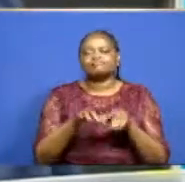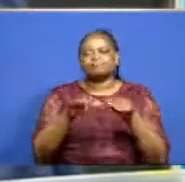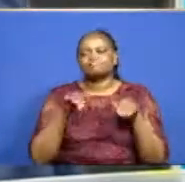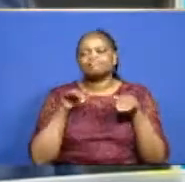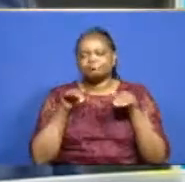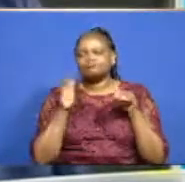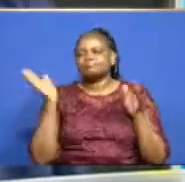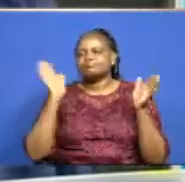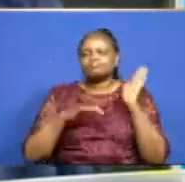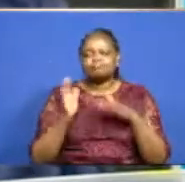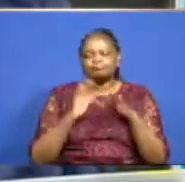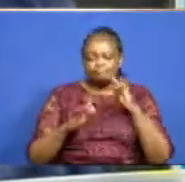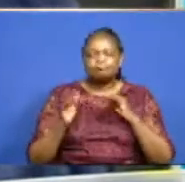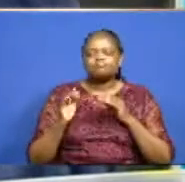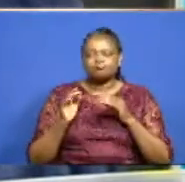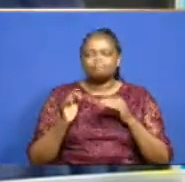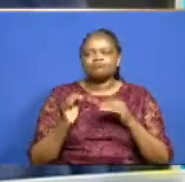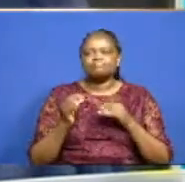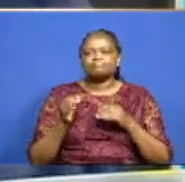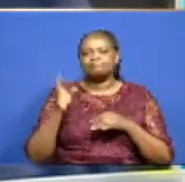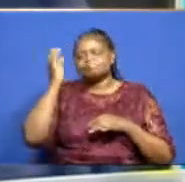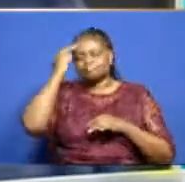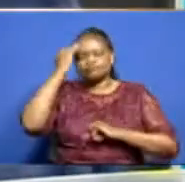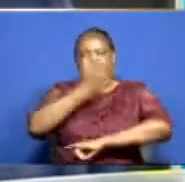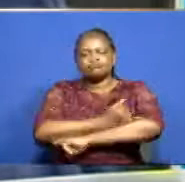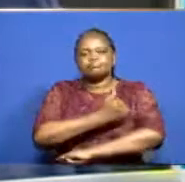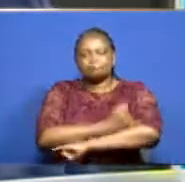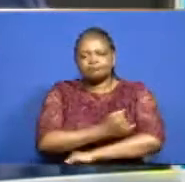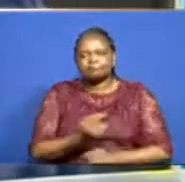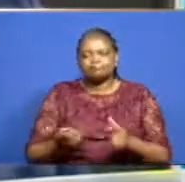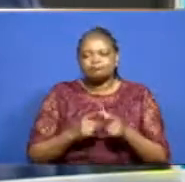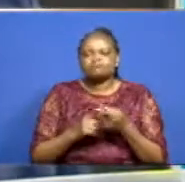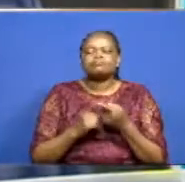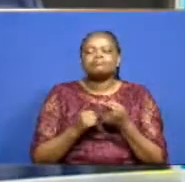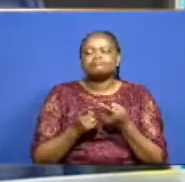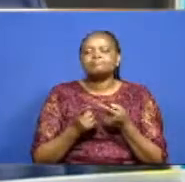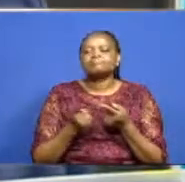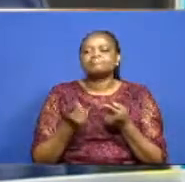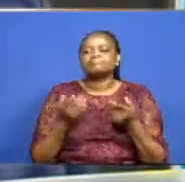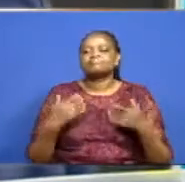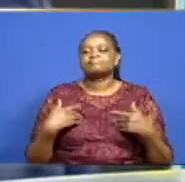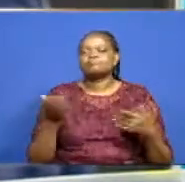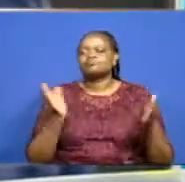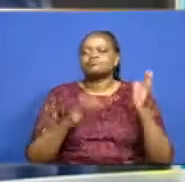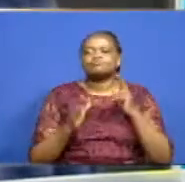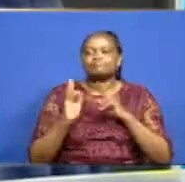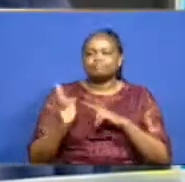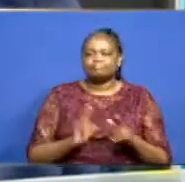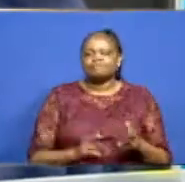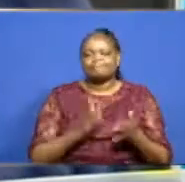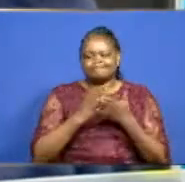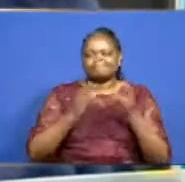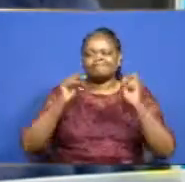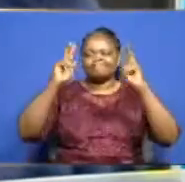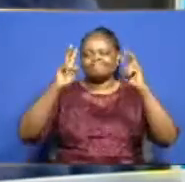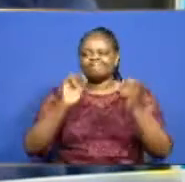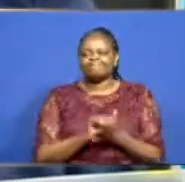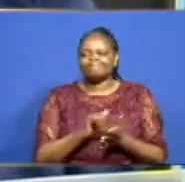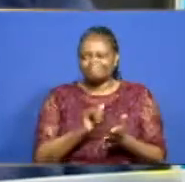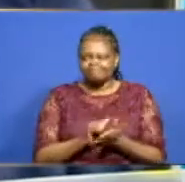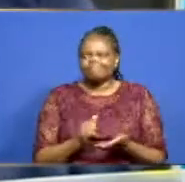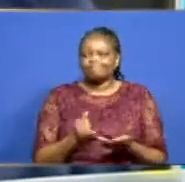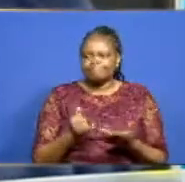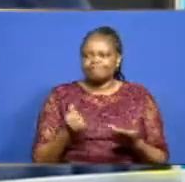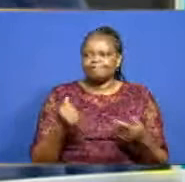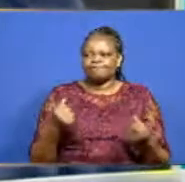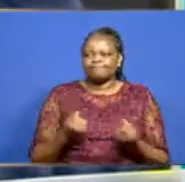learning institutions and, of course, resume to normalcy going forward. Now, these are just some of the issues that are coming